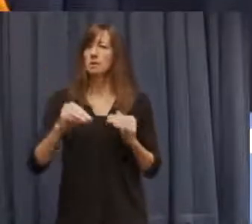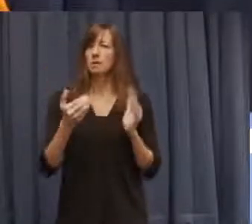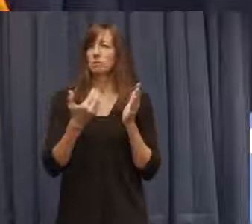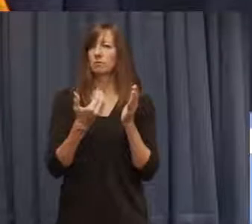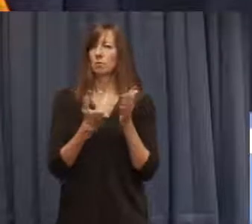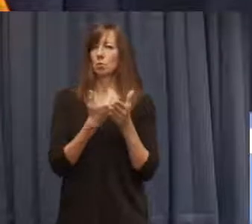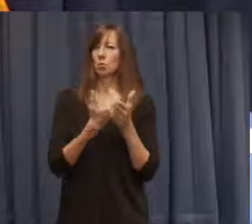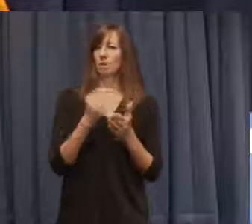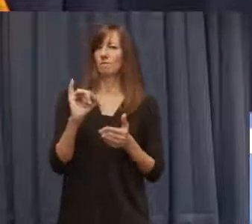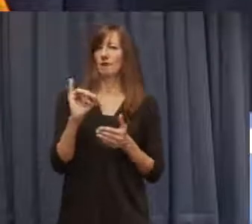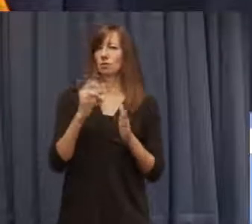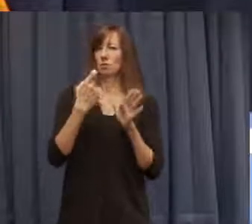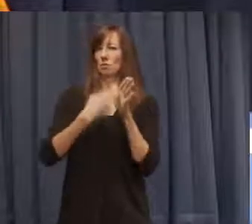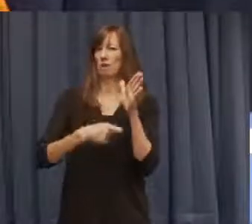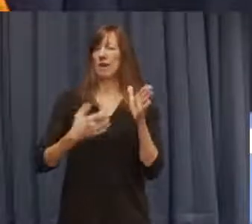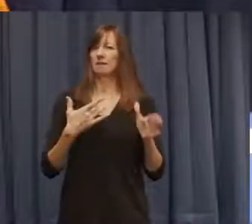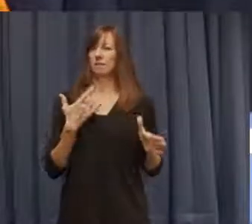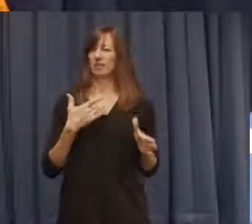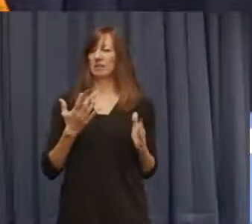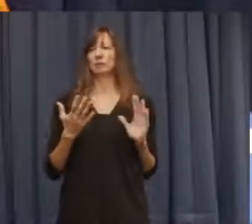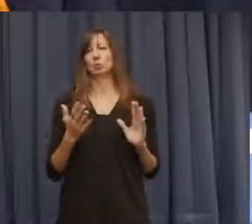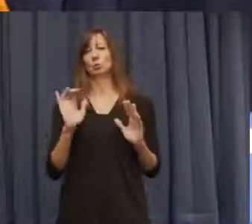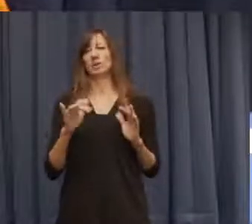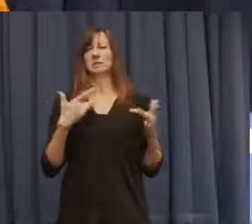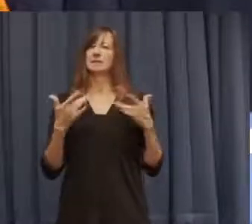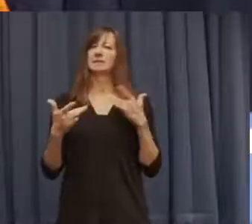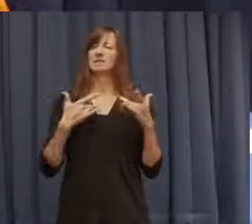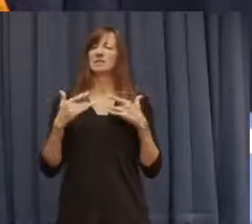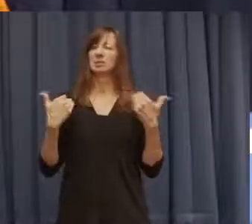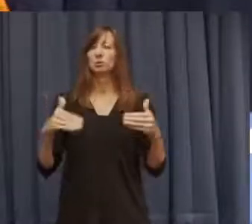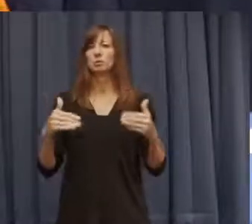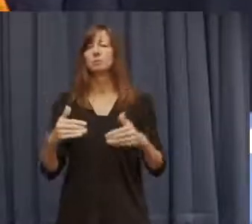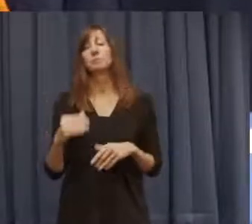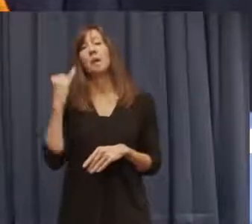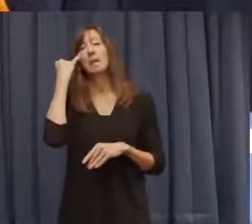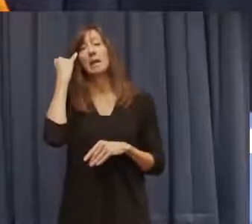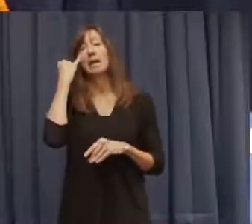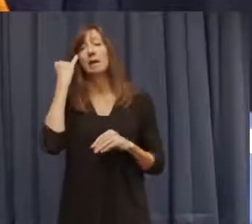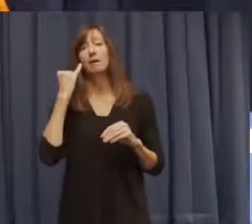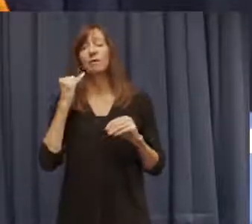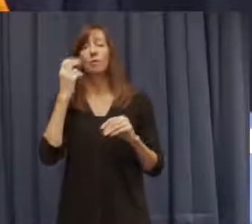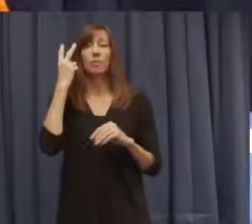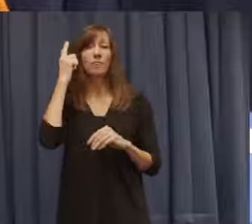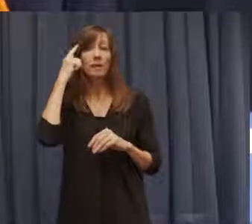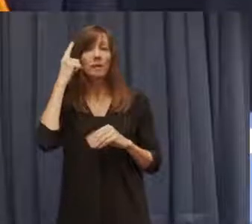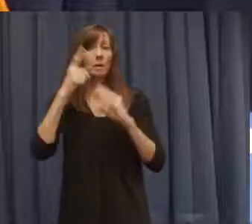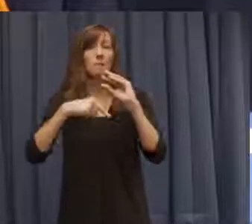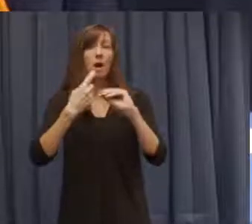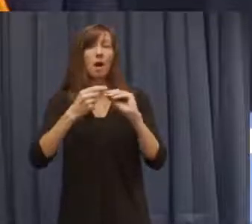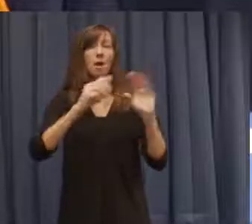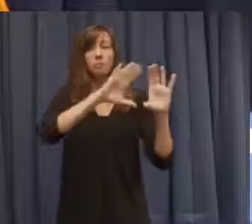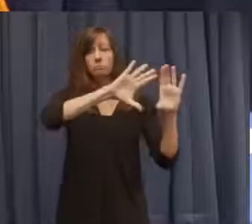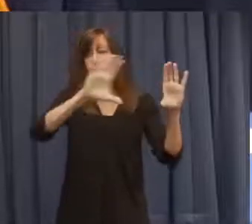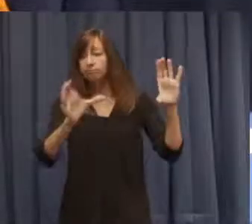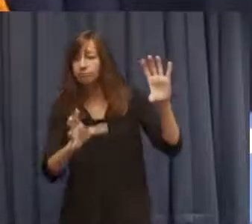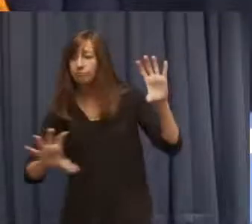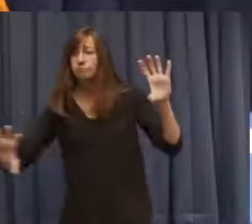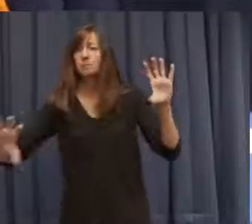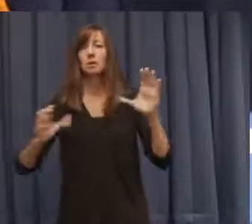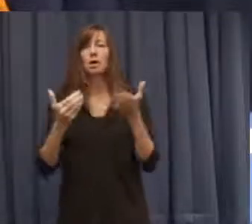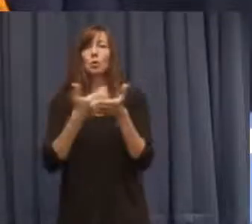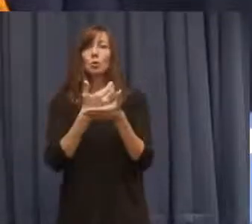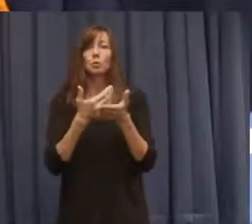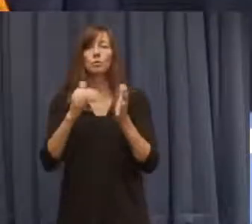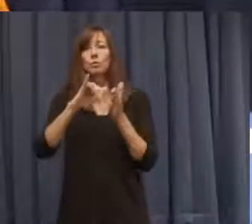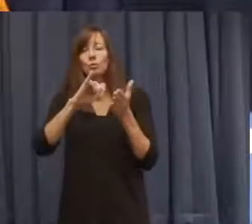consistently. If you zoom out, of course, to the state, we are in much better shape than